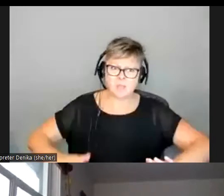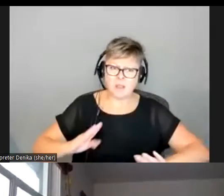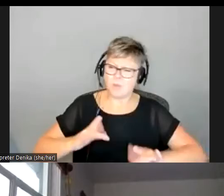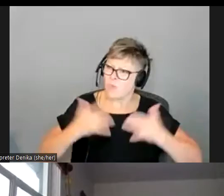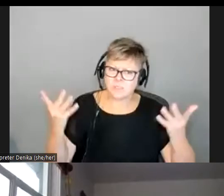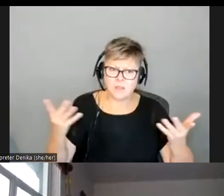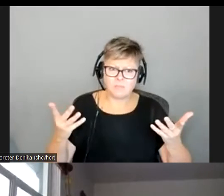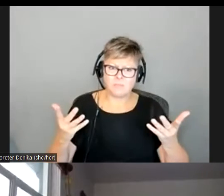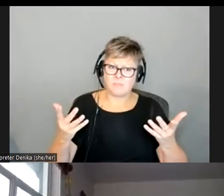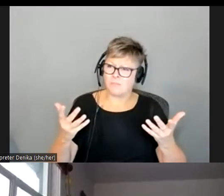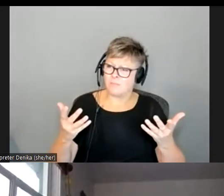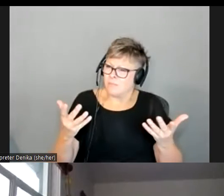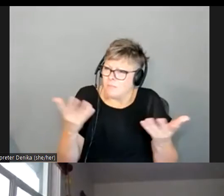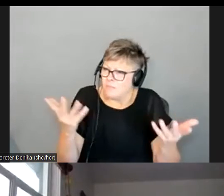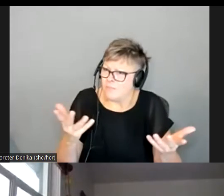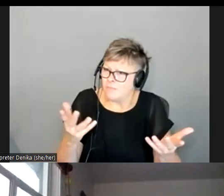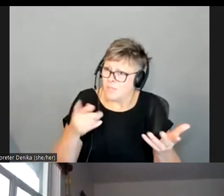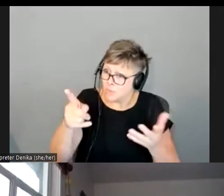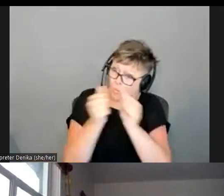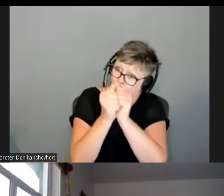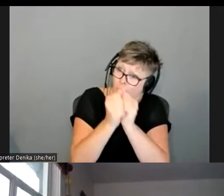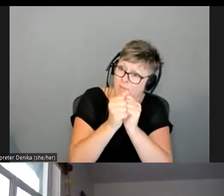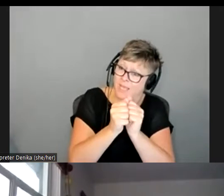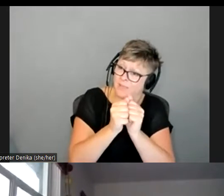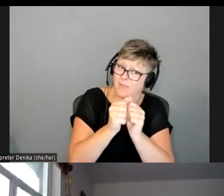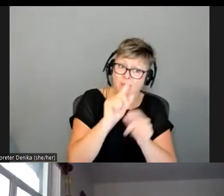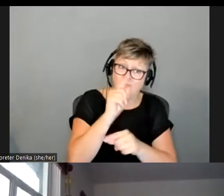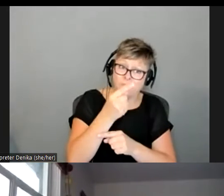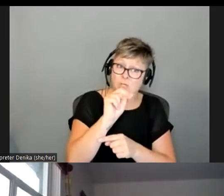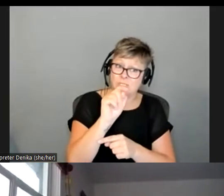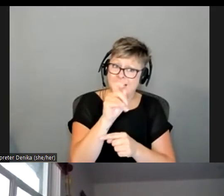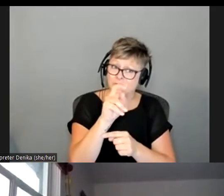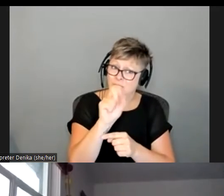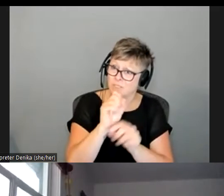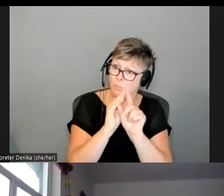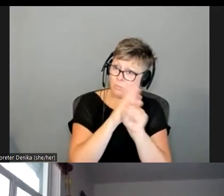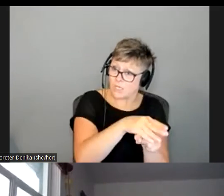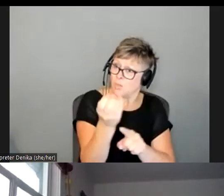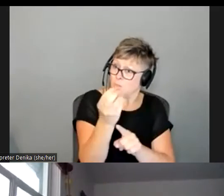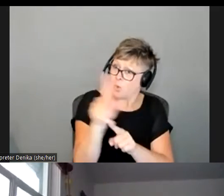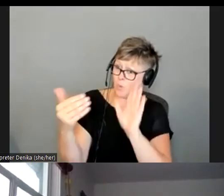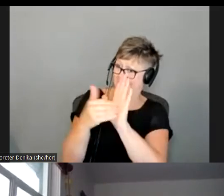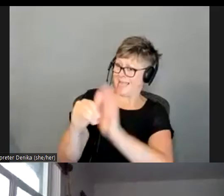you with First Nations oppression, or are you against it?